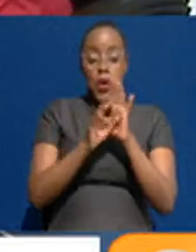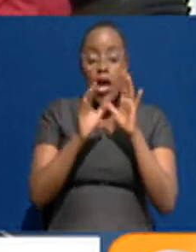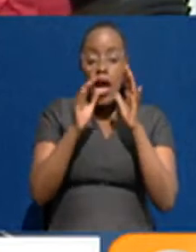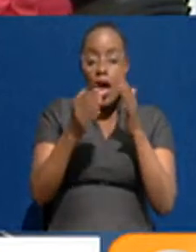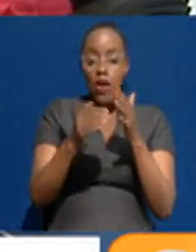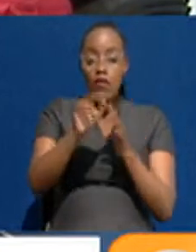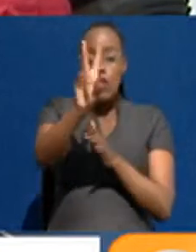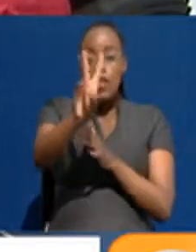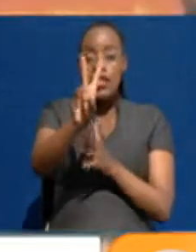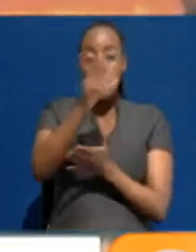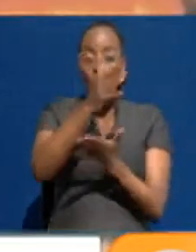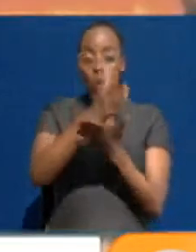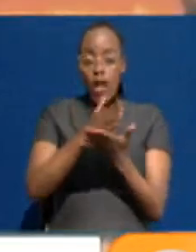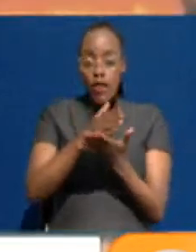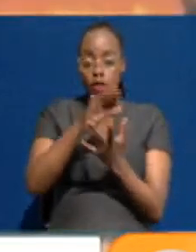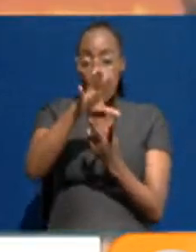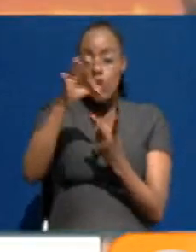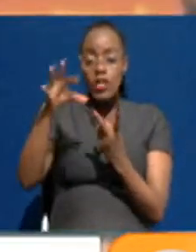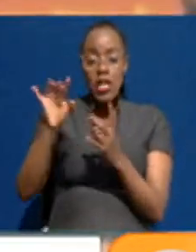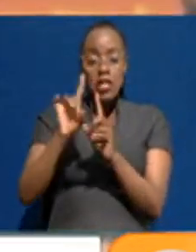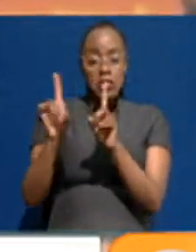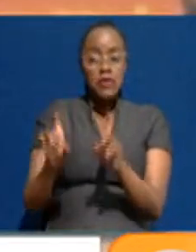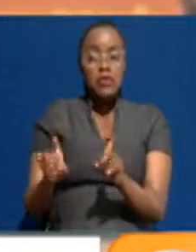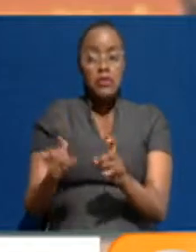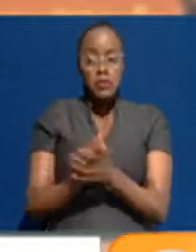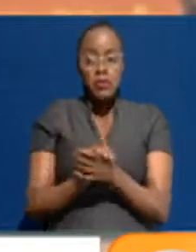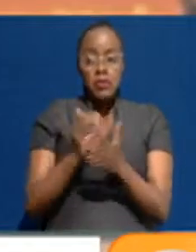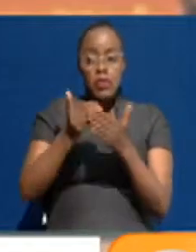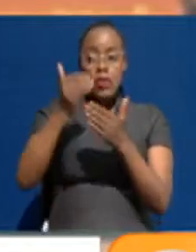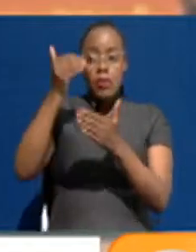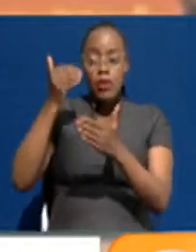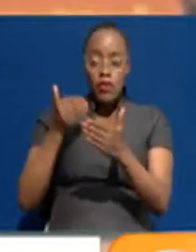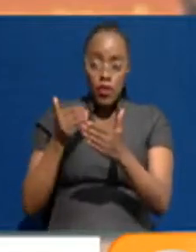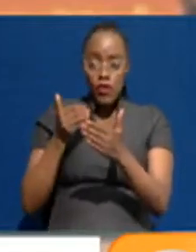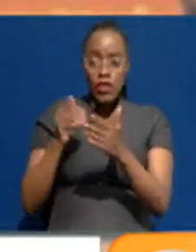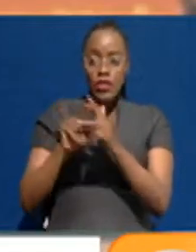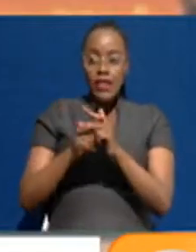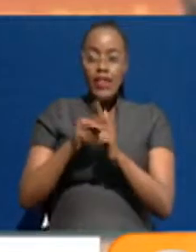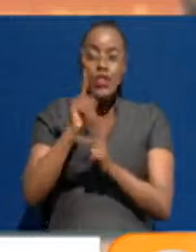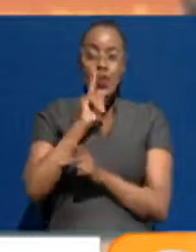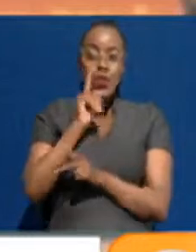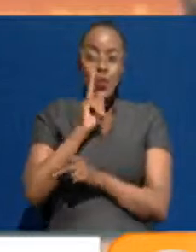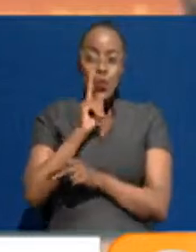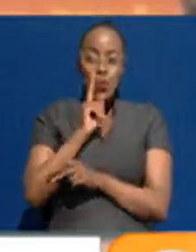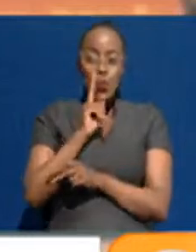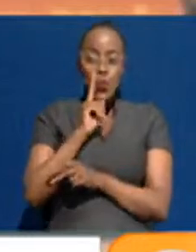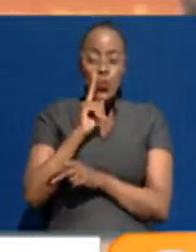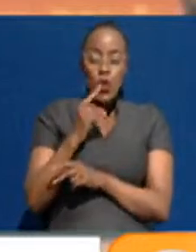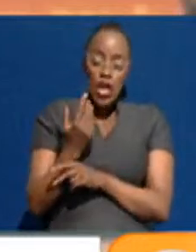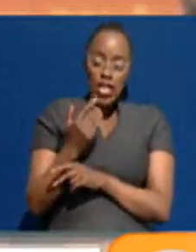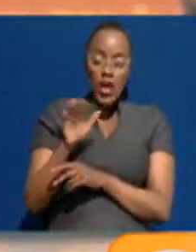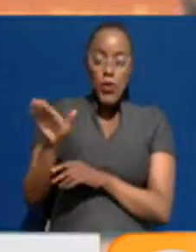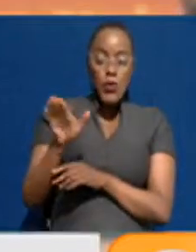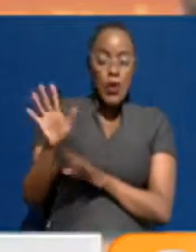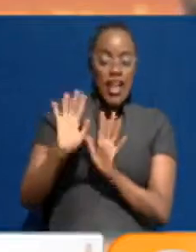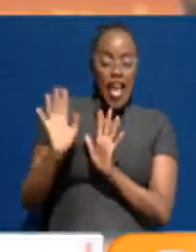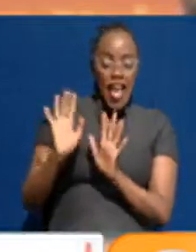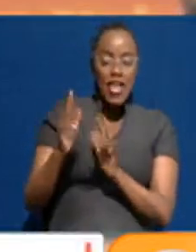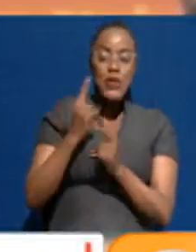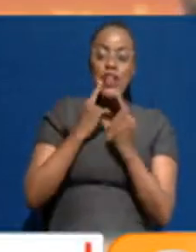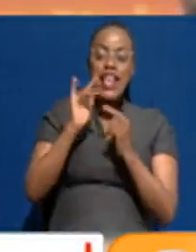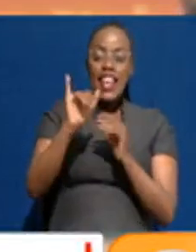the second half of 2023? Before I start getting calls tomorrow morning, we did not declare an interim dividend. Okay, yes.